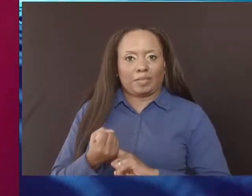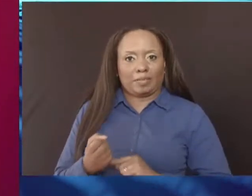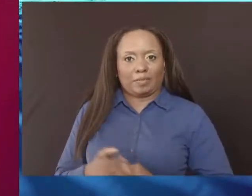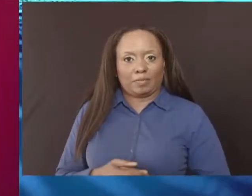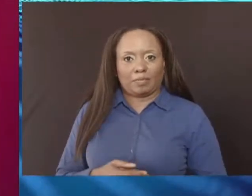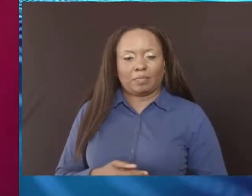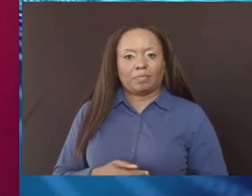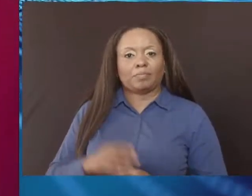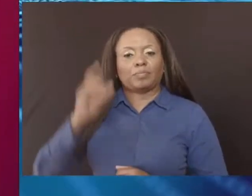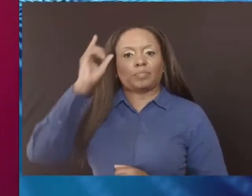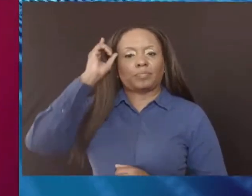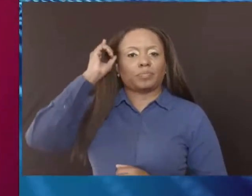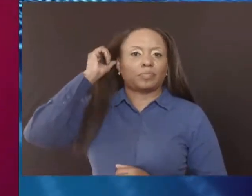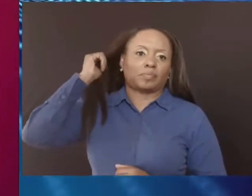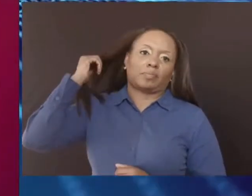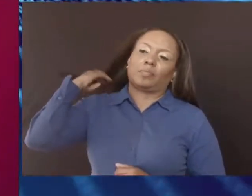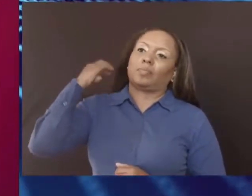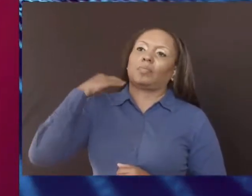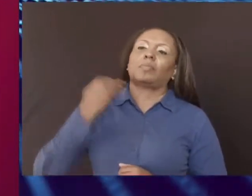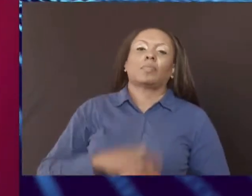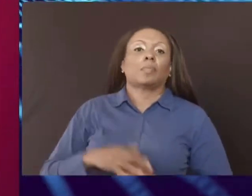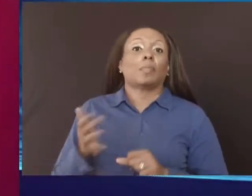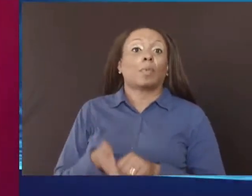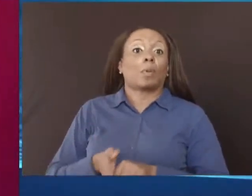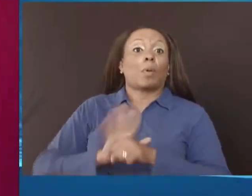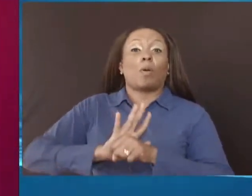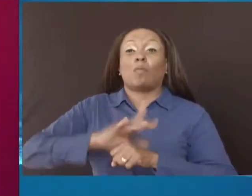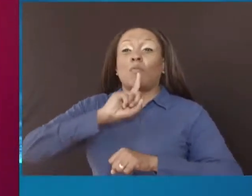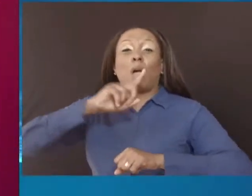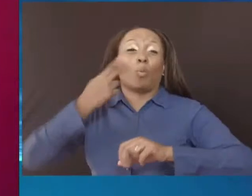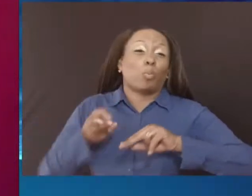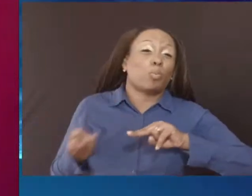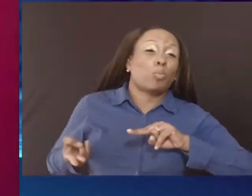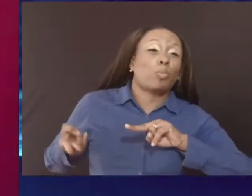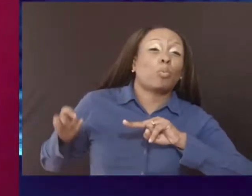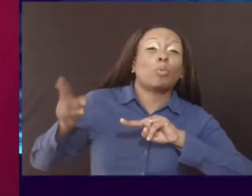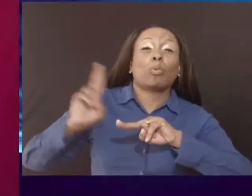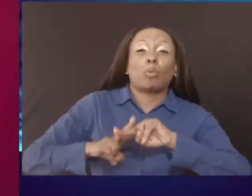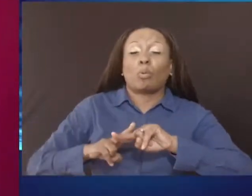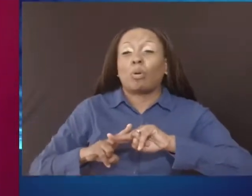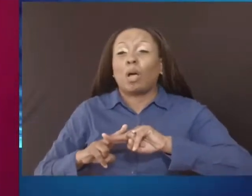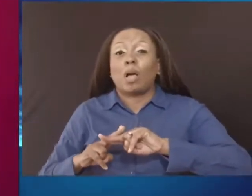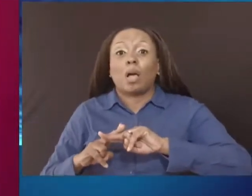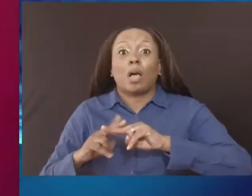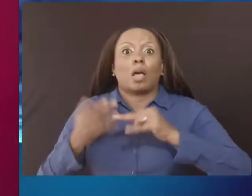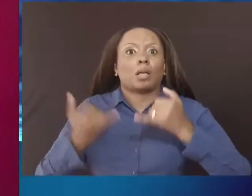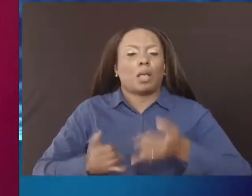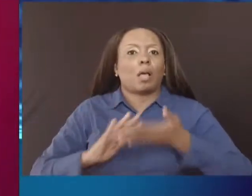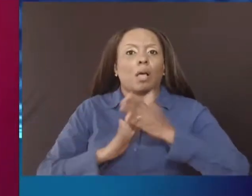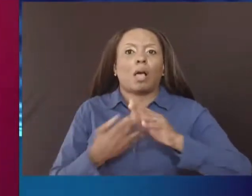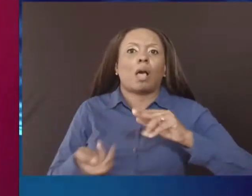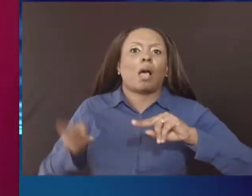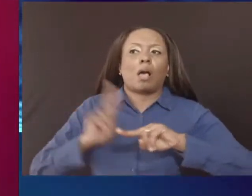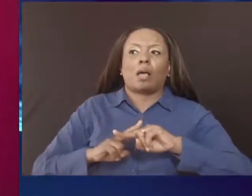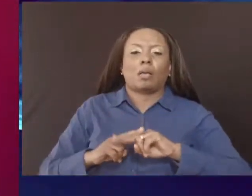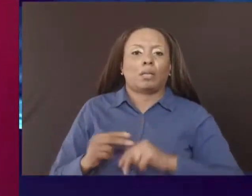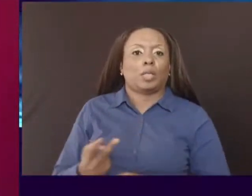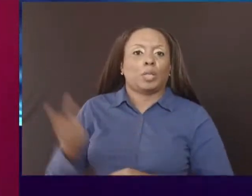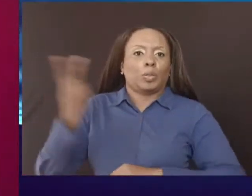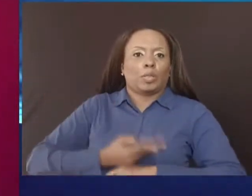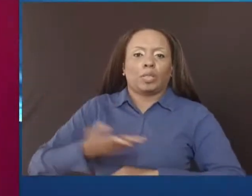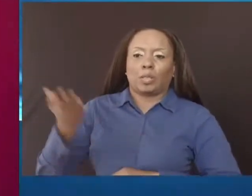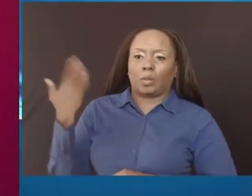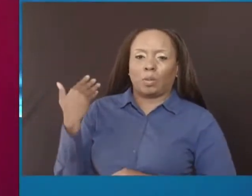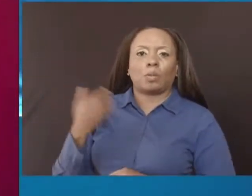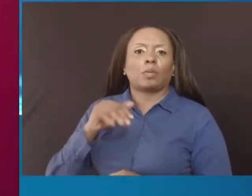rate of cases of COVID is extremely high and it's getting even higher. So 2 days ago, we would have reported that